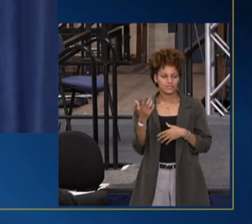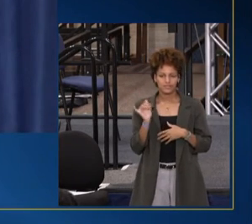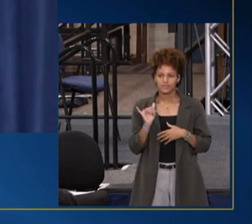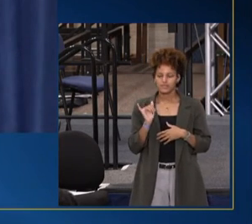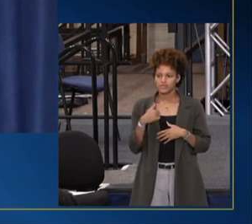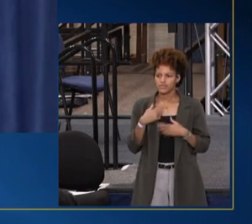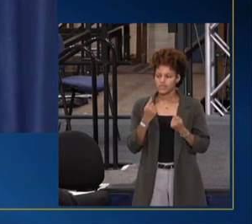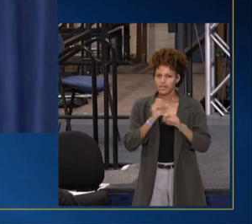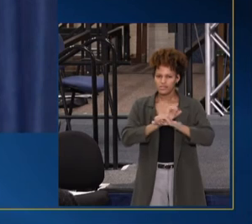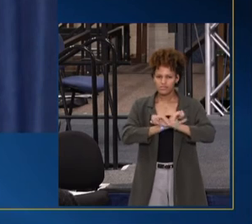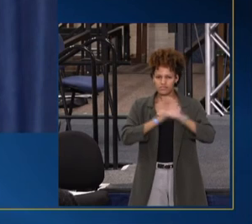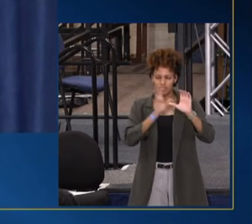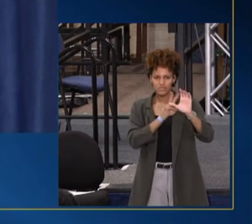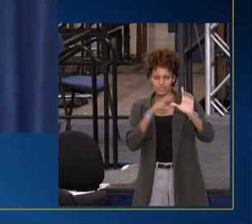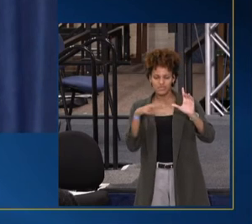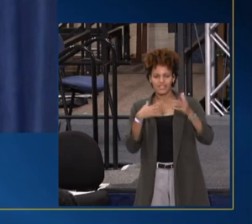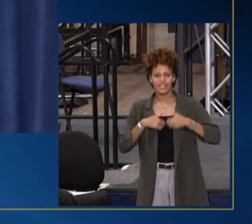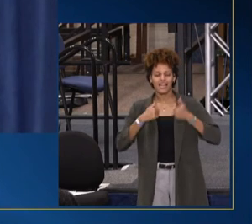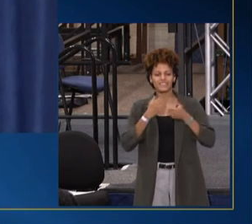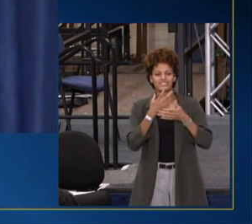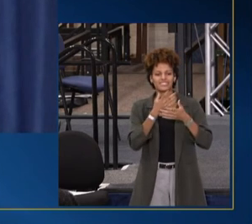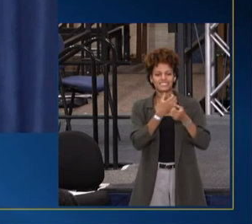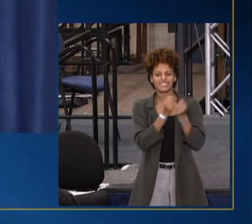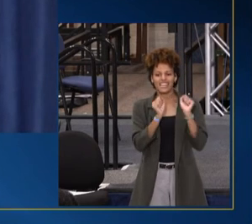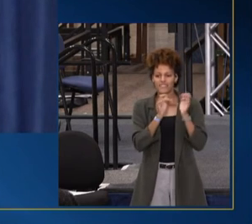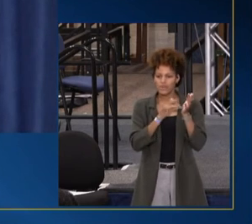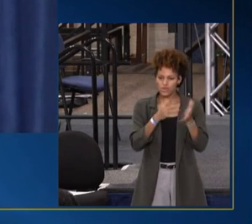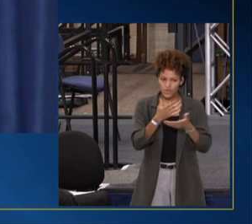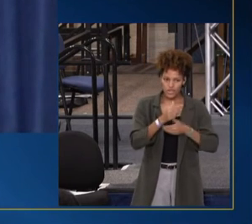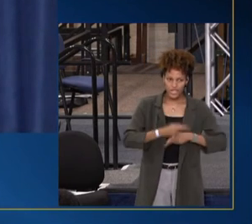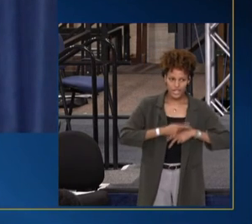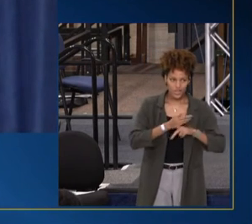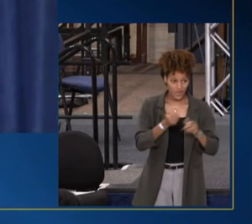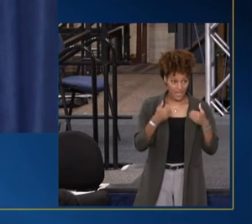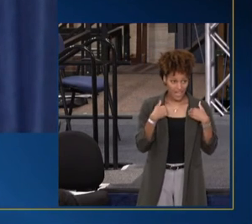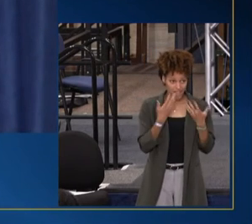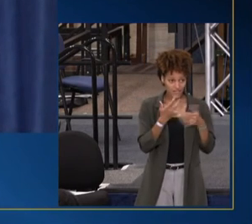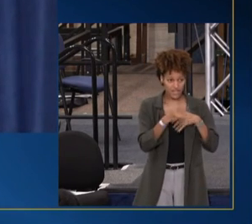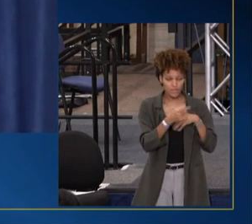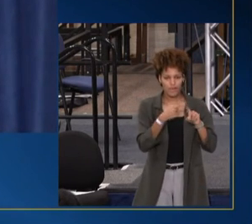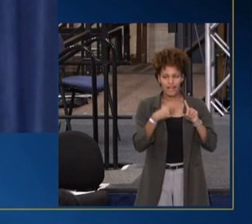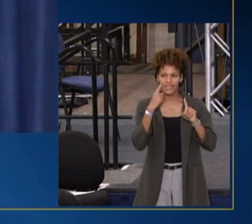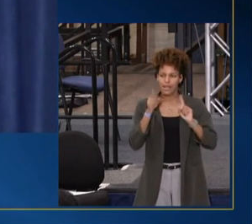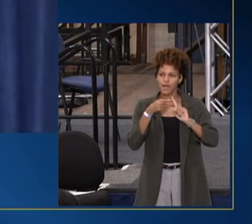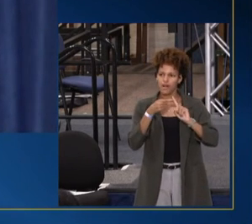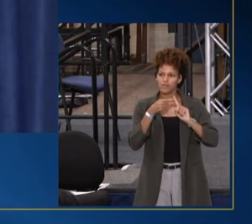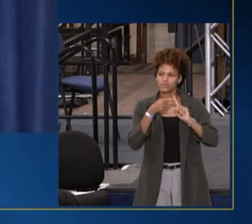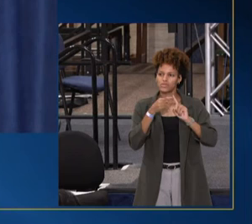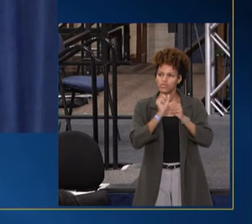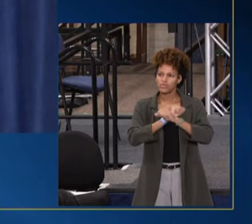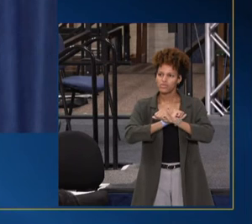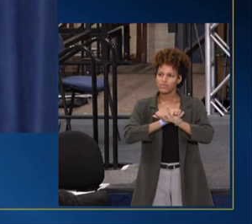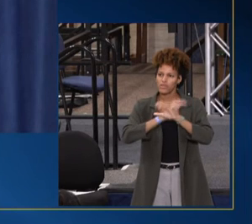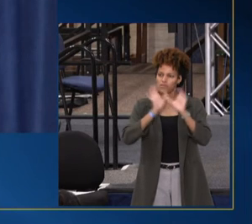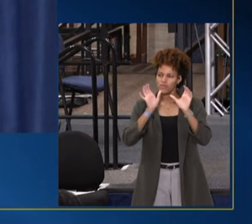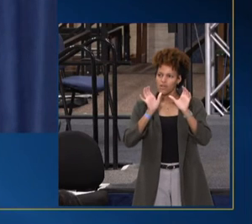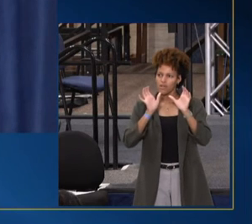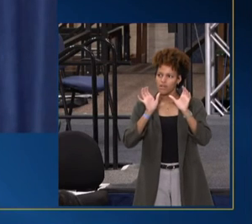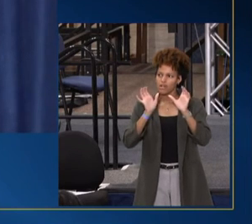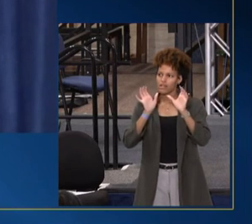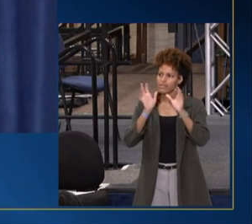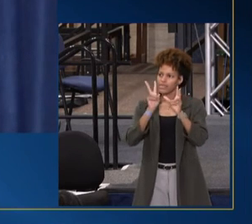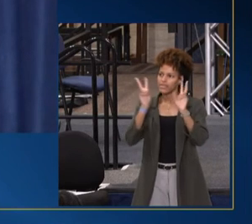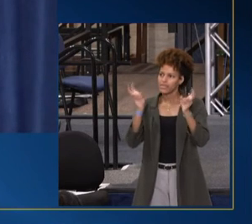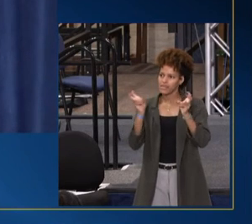access to the life-saving medical care that we know is gender-affirming care, I think about the overarching theme of these various different kinds of